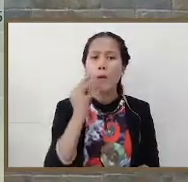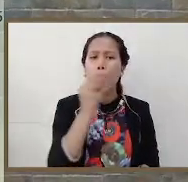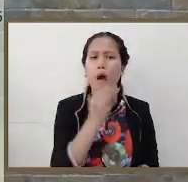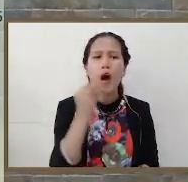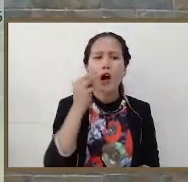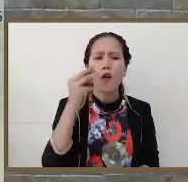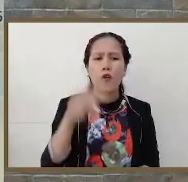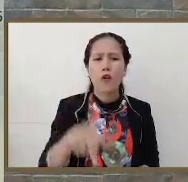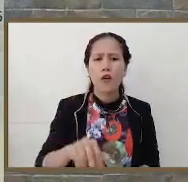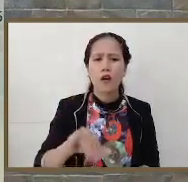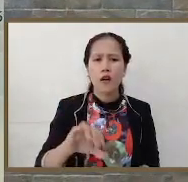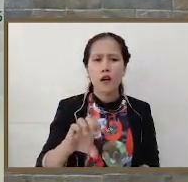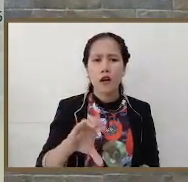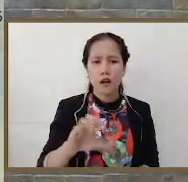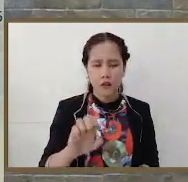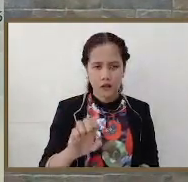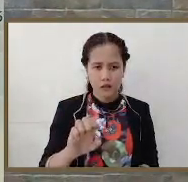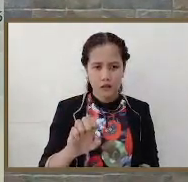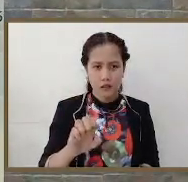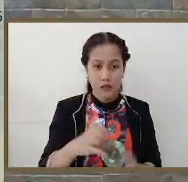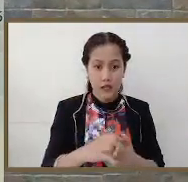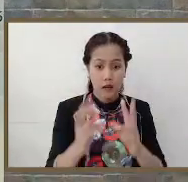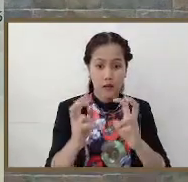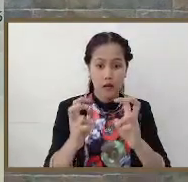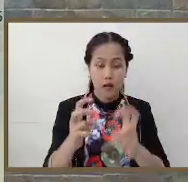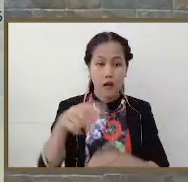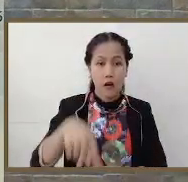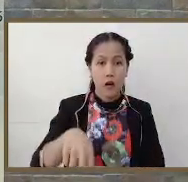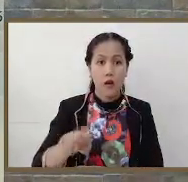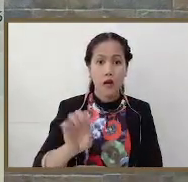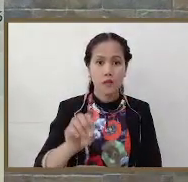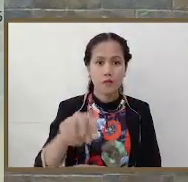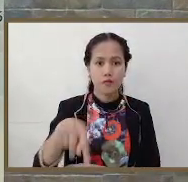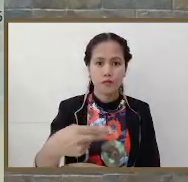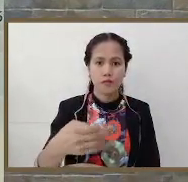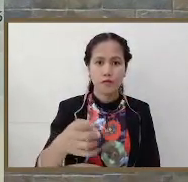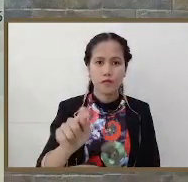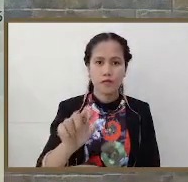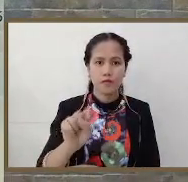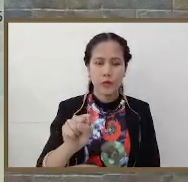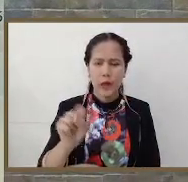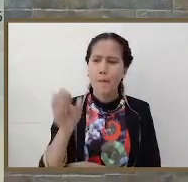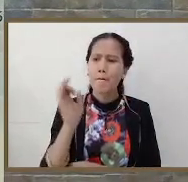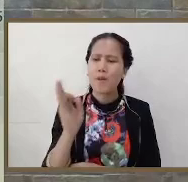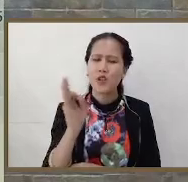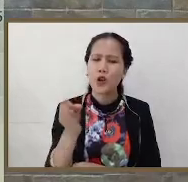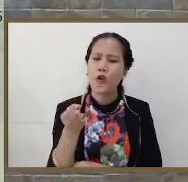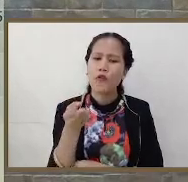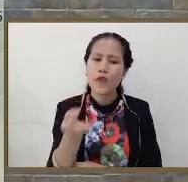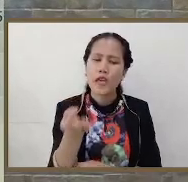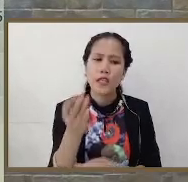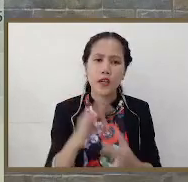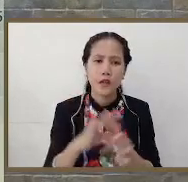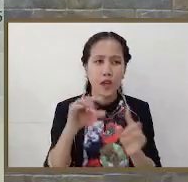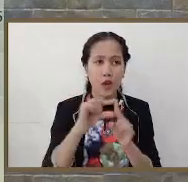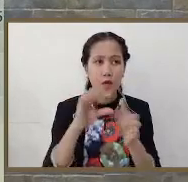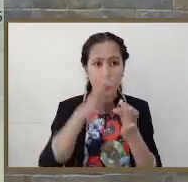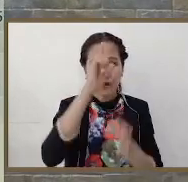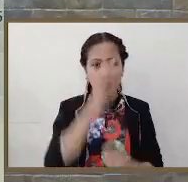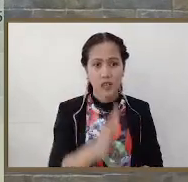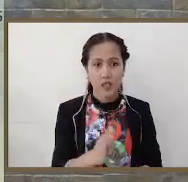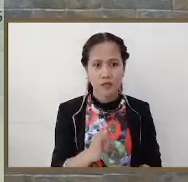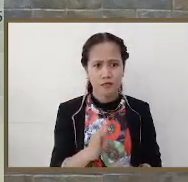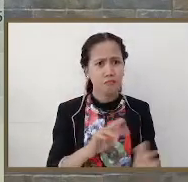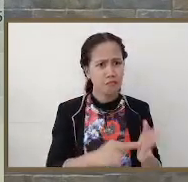His people para ma-feed sila ng knowledge ng Diyos. Pero they still lack knowledge.